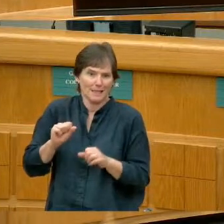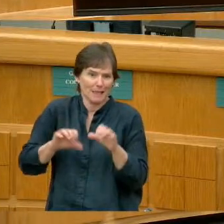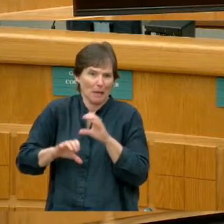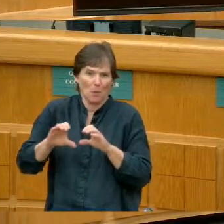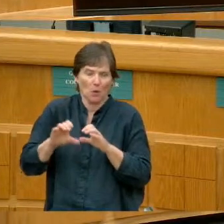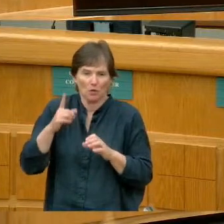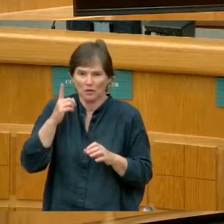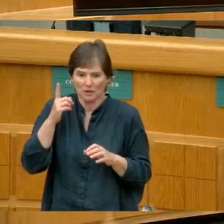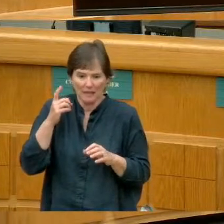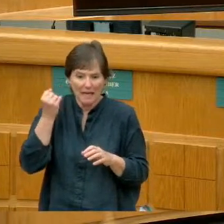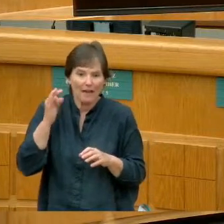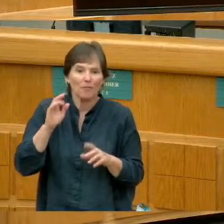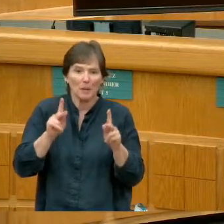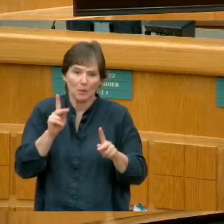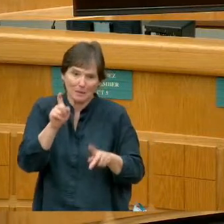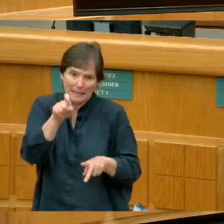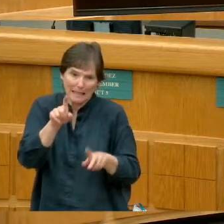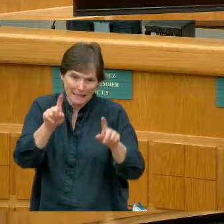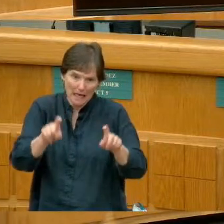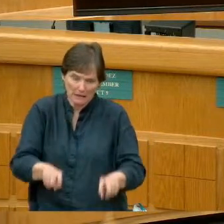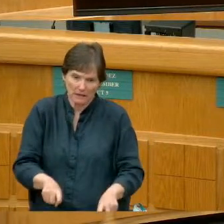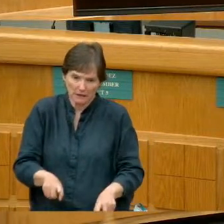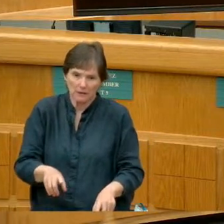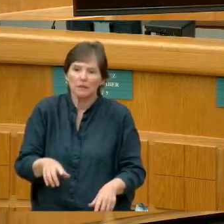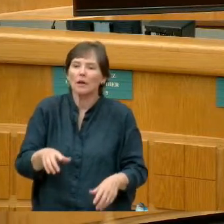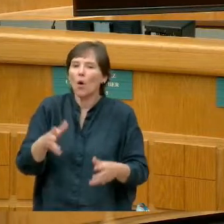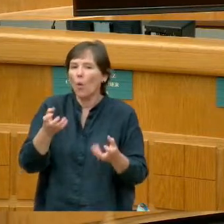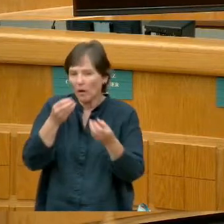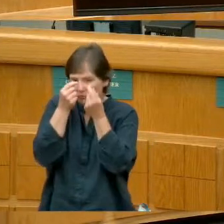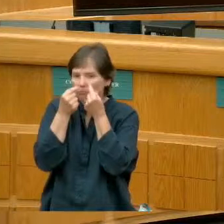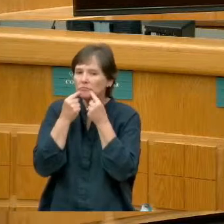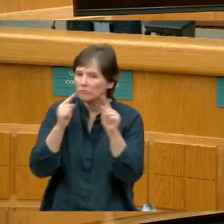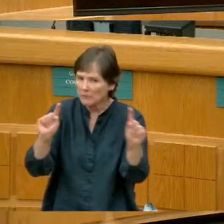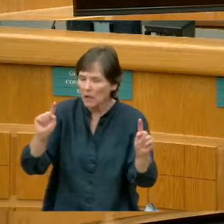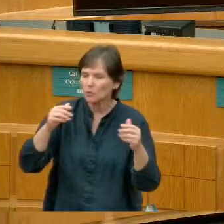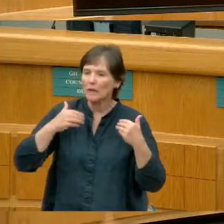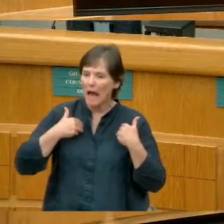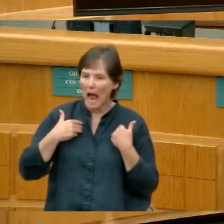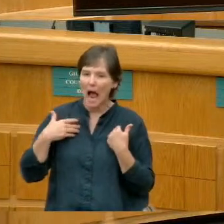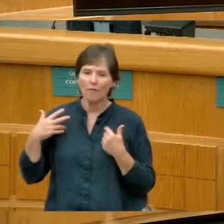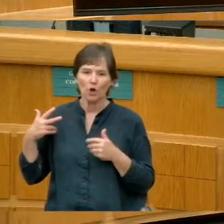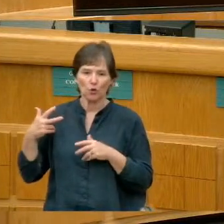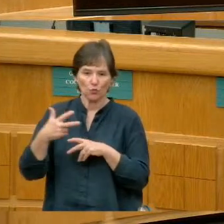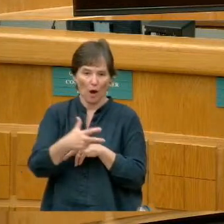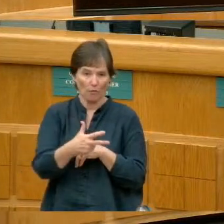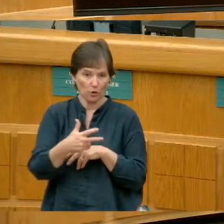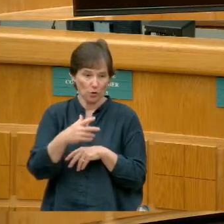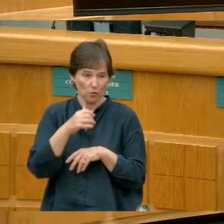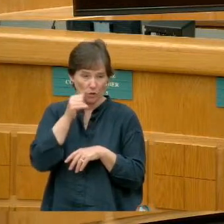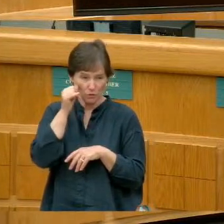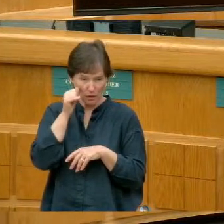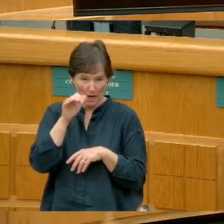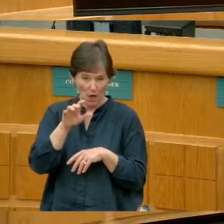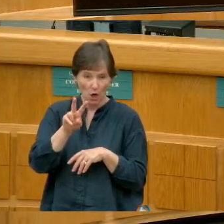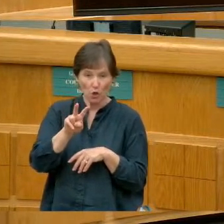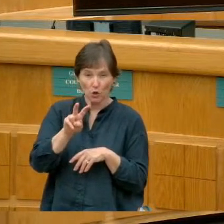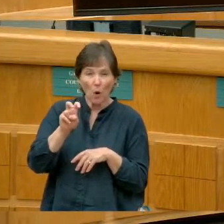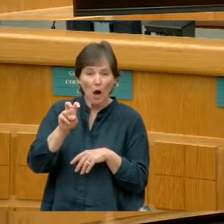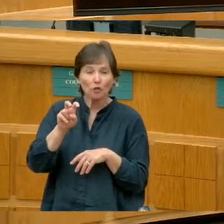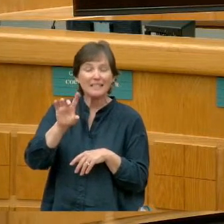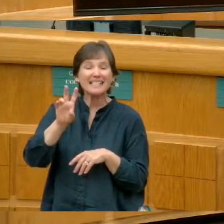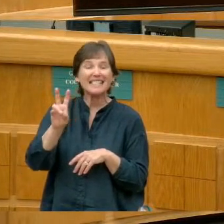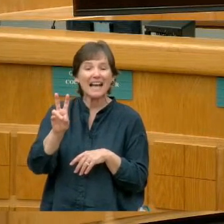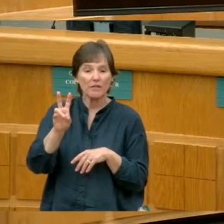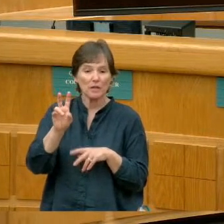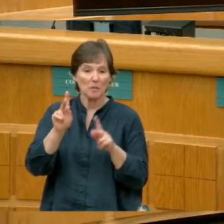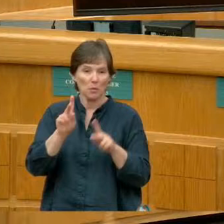wanted to make sure that everybody knew we had a drive-through. 207 people went through, 91 came back positive. It's